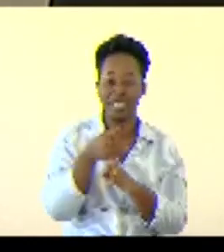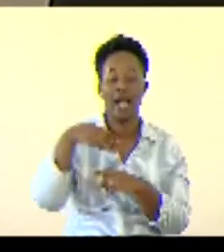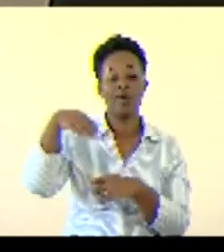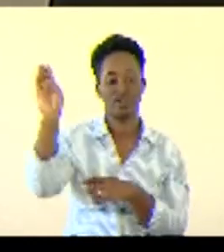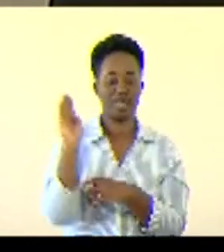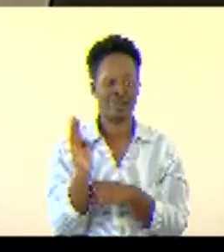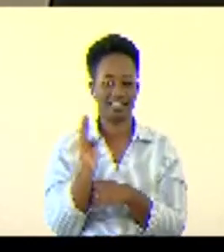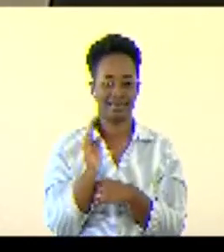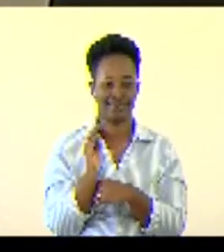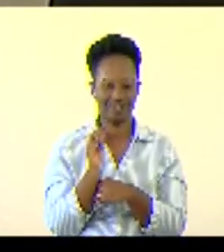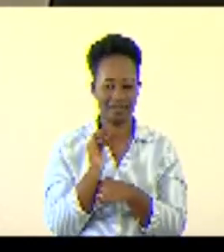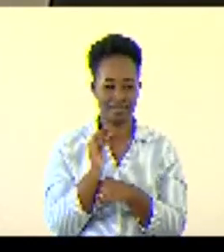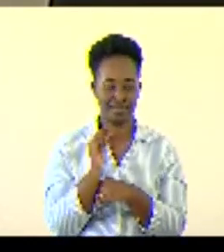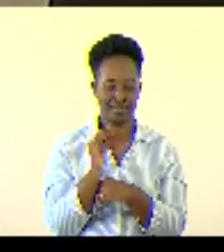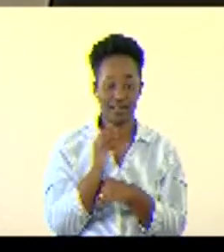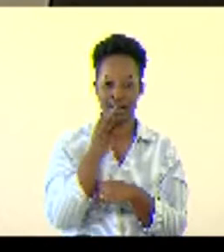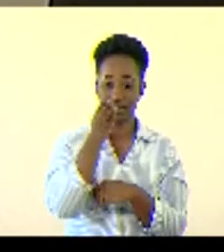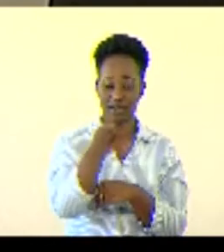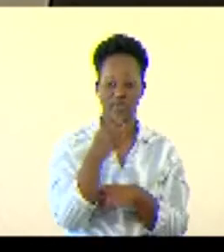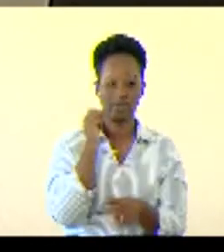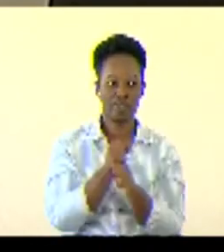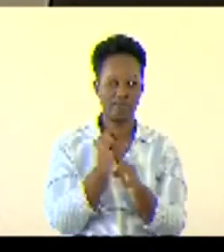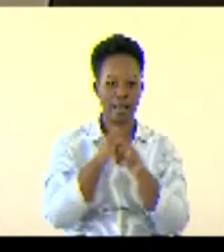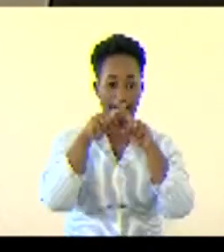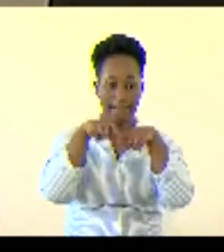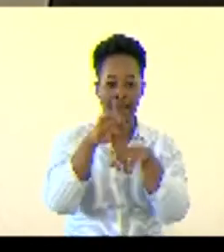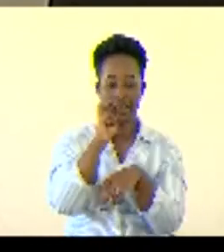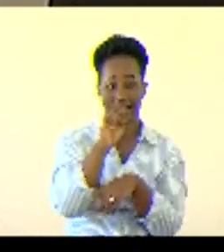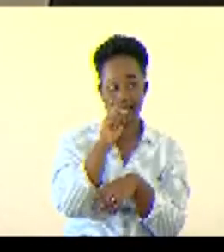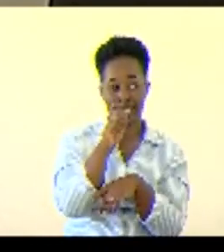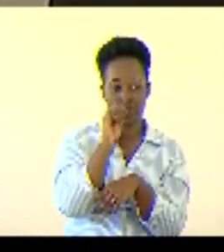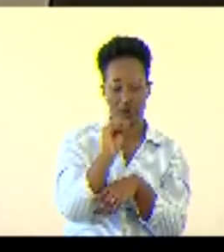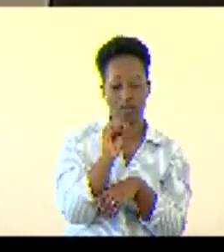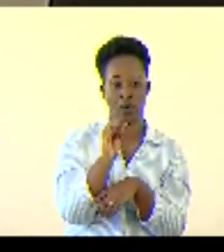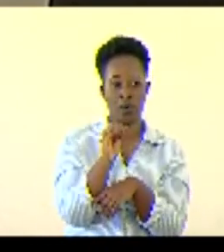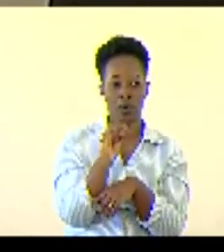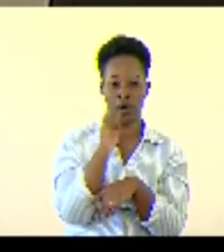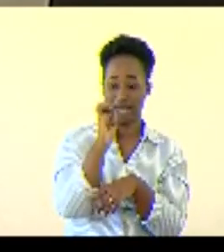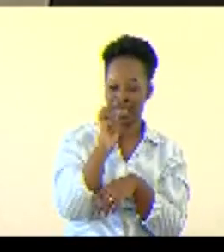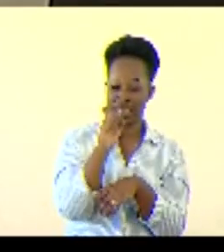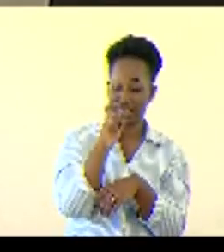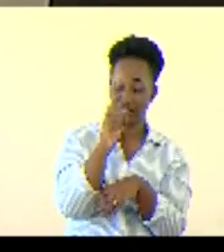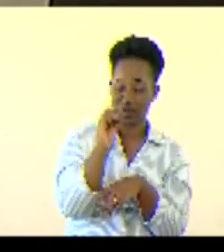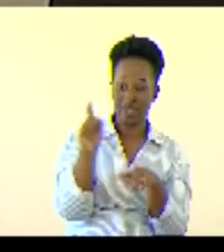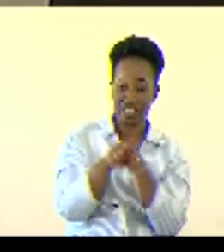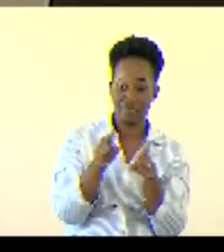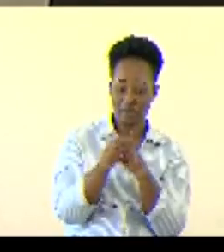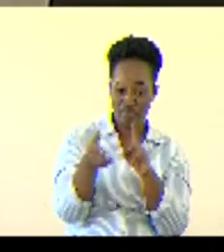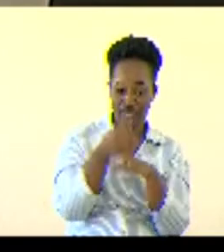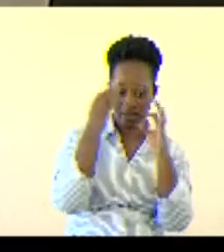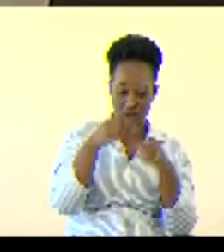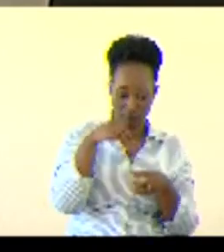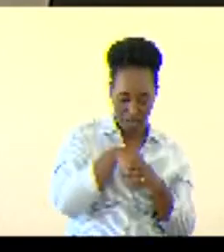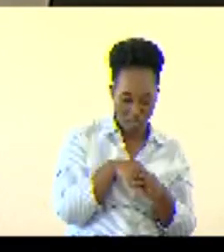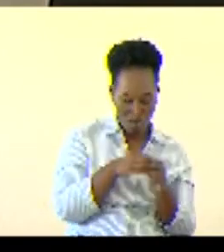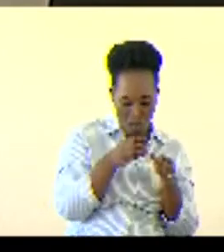outside. That one is done by exocytosis. The word exo, it is removing substances which are inside to